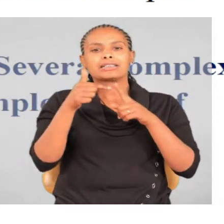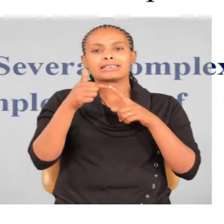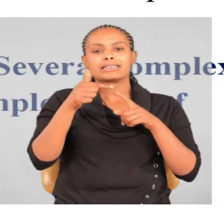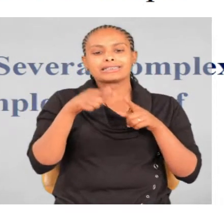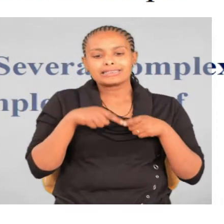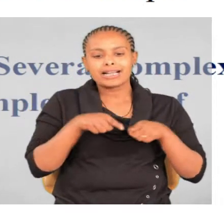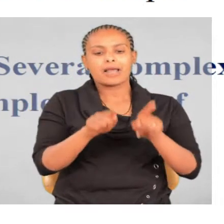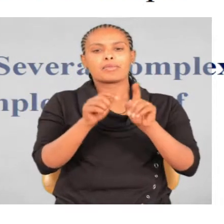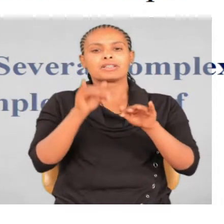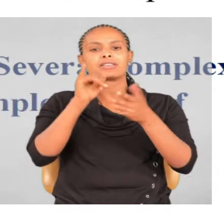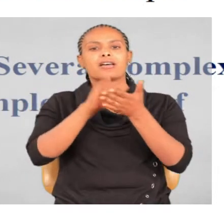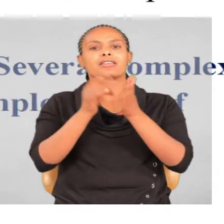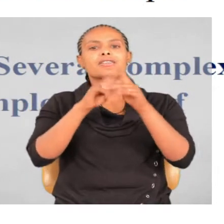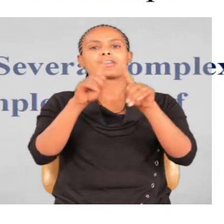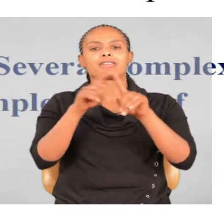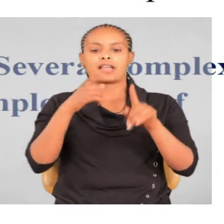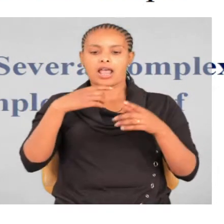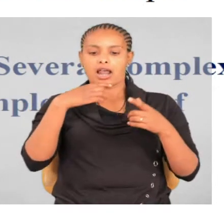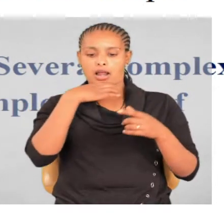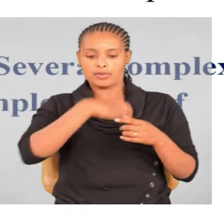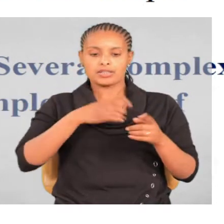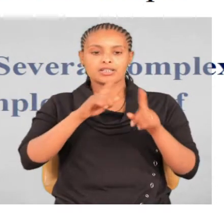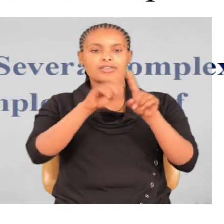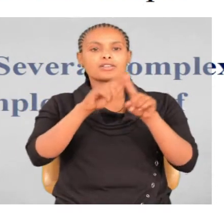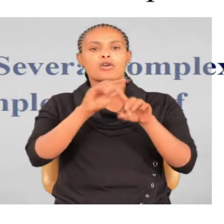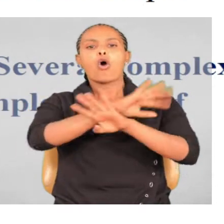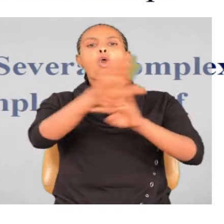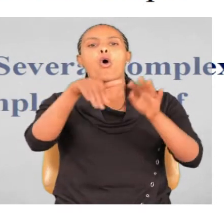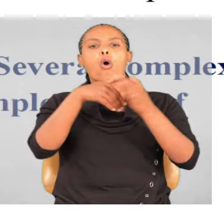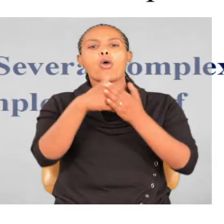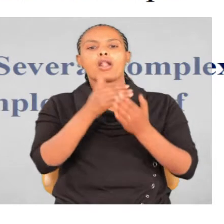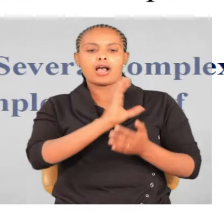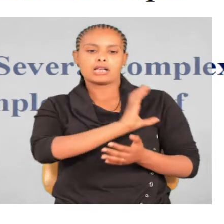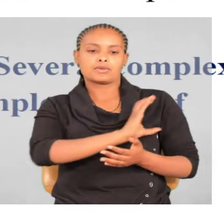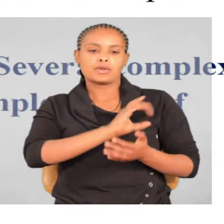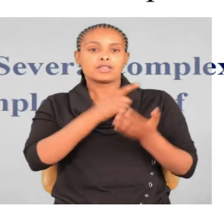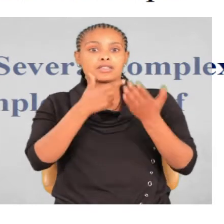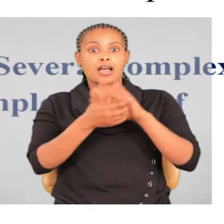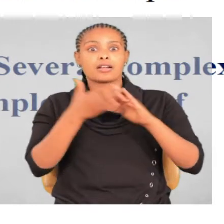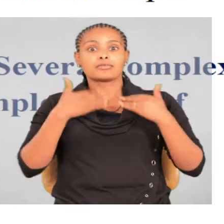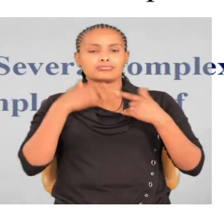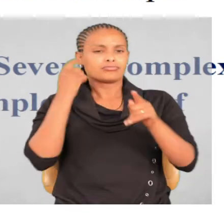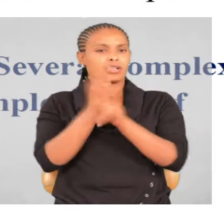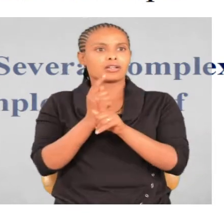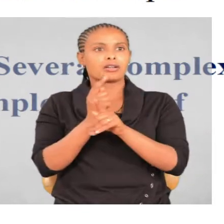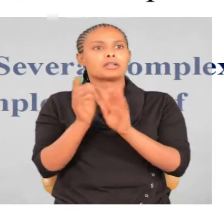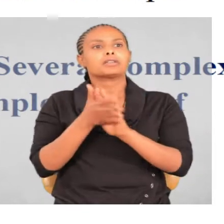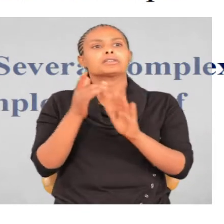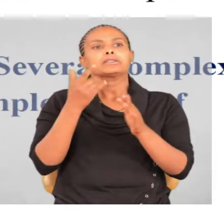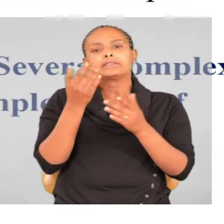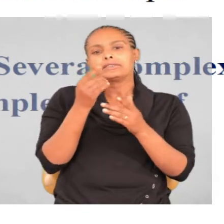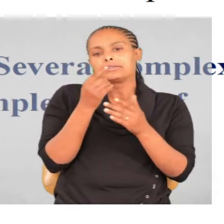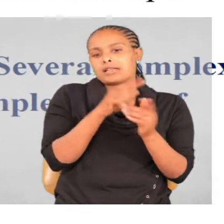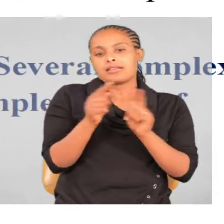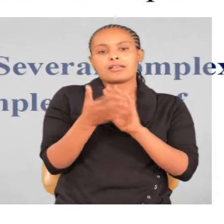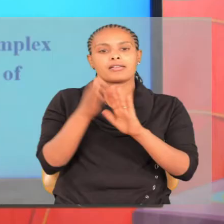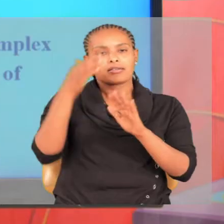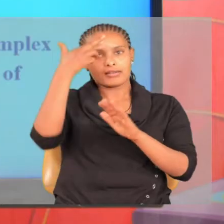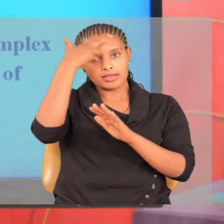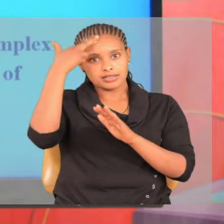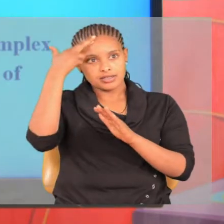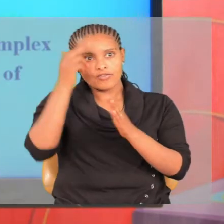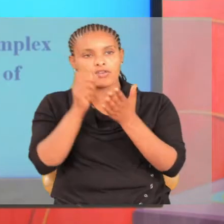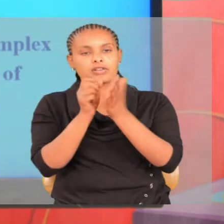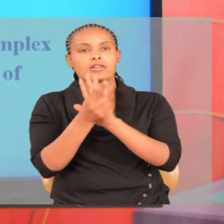of different elements are different in all aspects. This has been proven wrong in certain cases. For